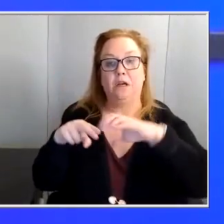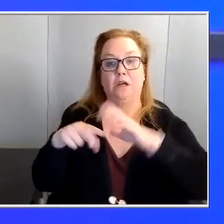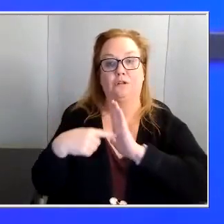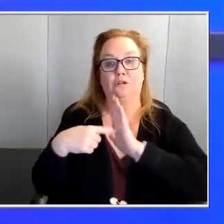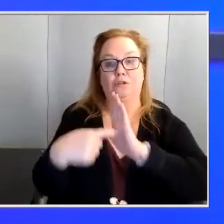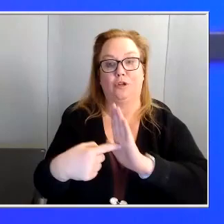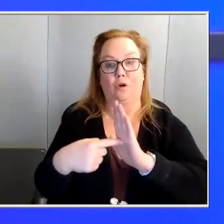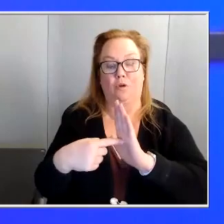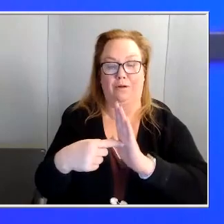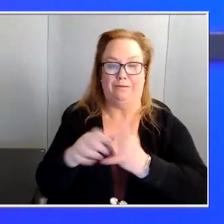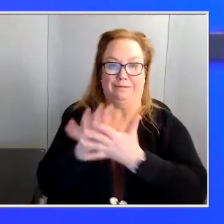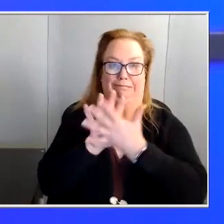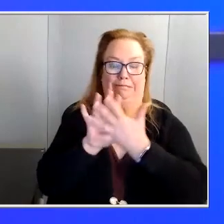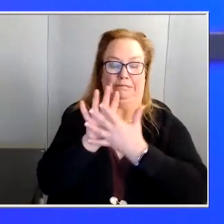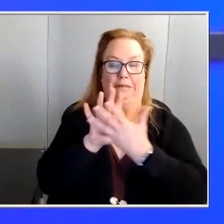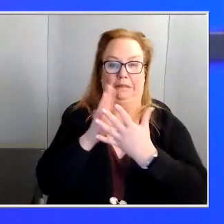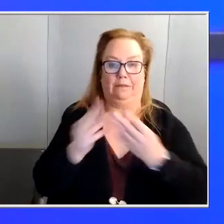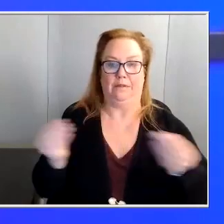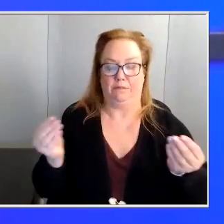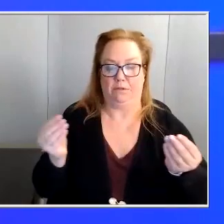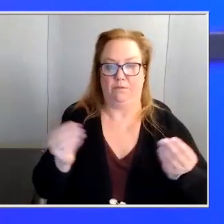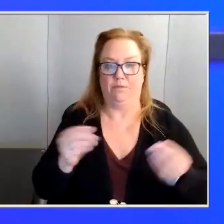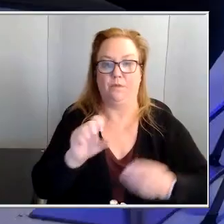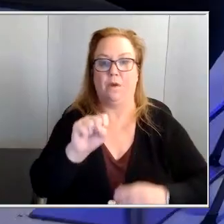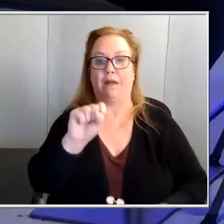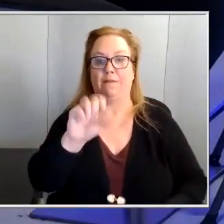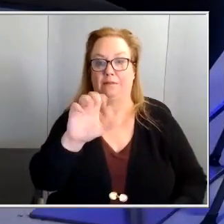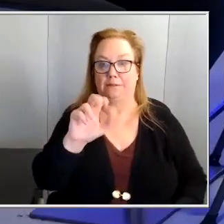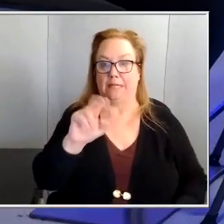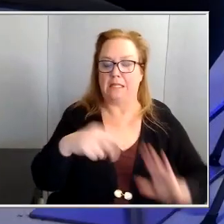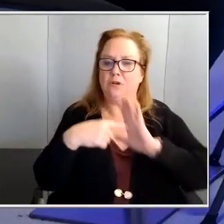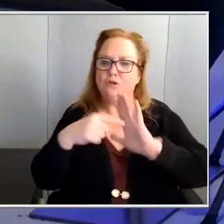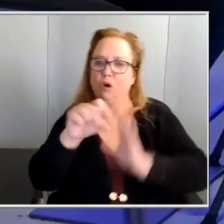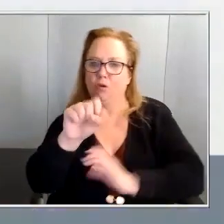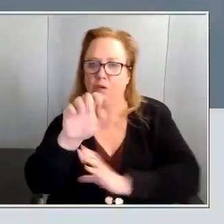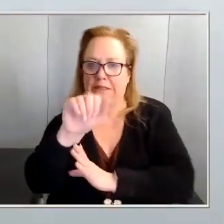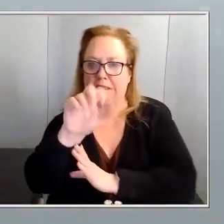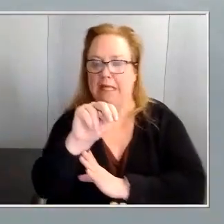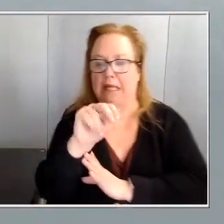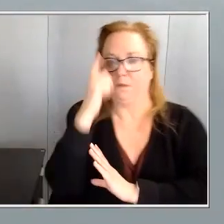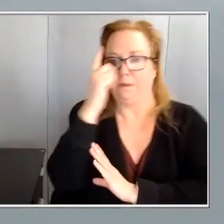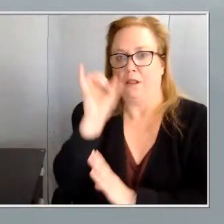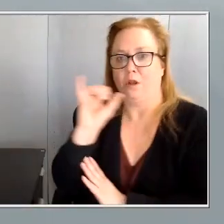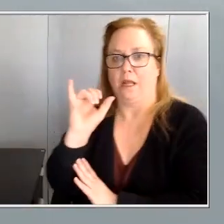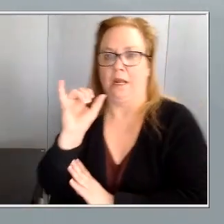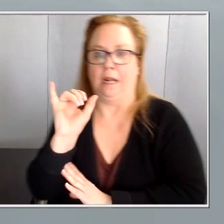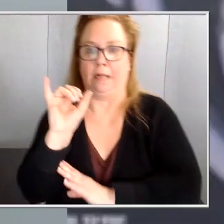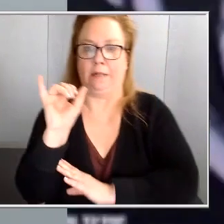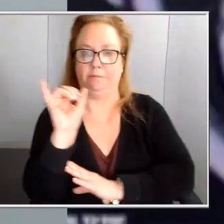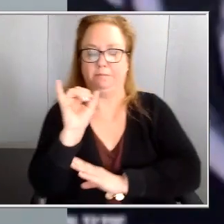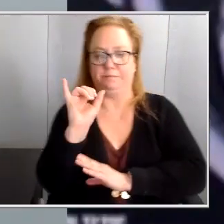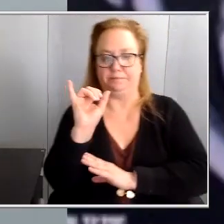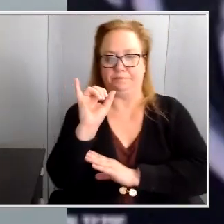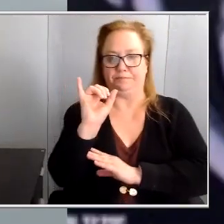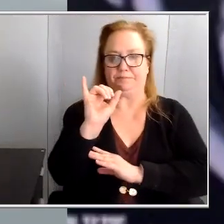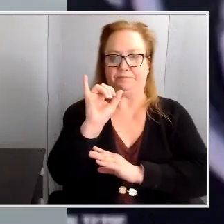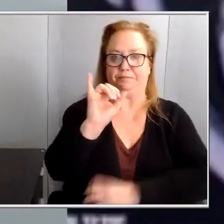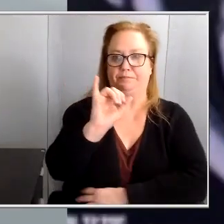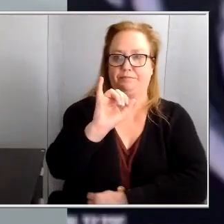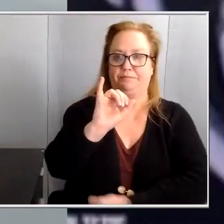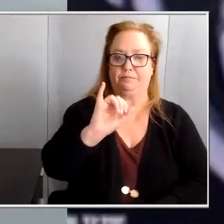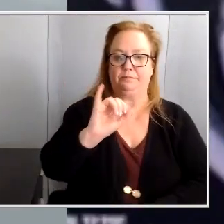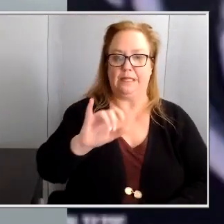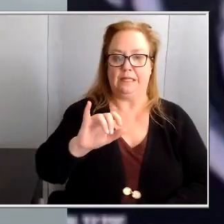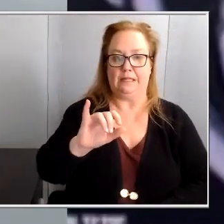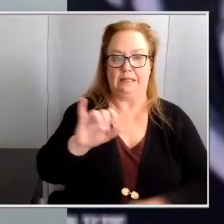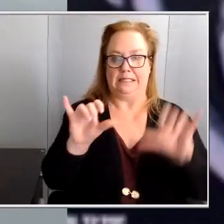essentially invisible. I think we have some scans too, so maybe we can show those. Yeah. You're kind of telling a little bit about that. the size of the